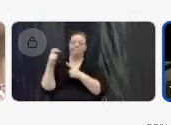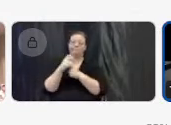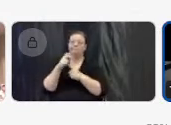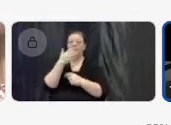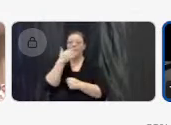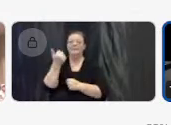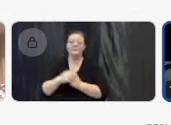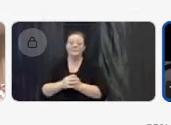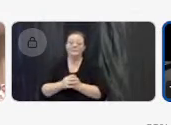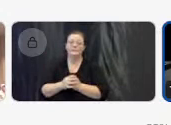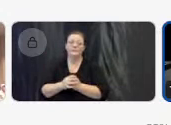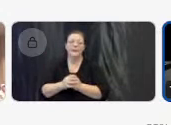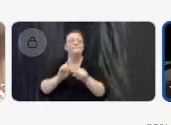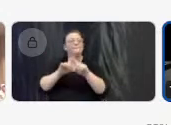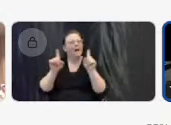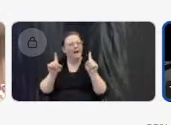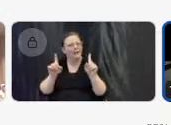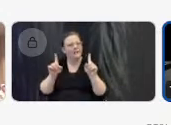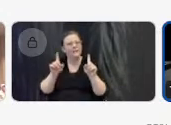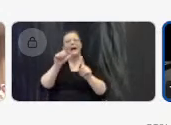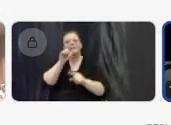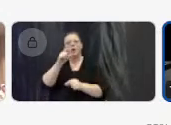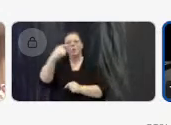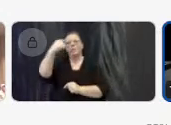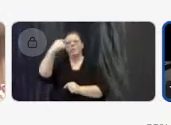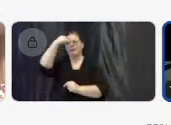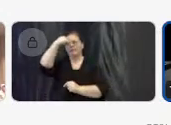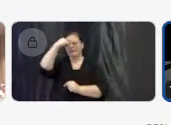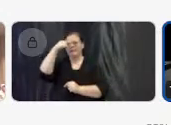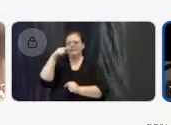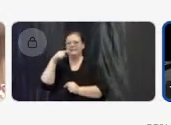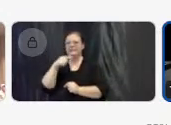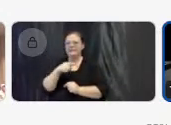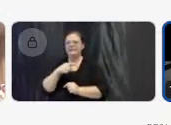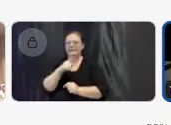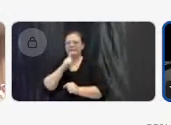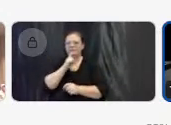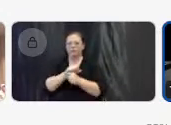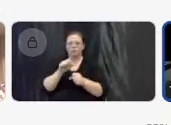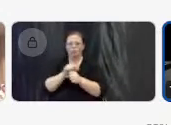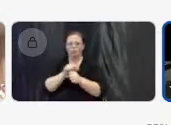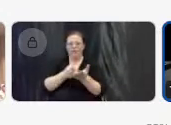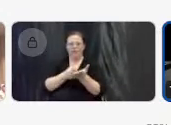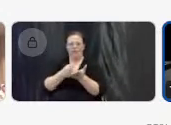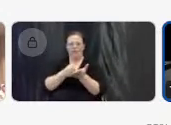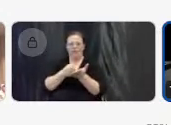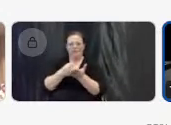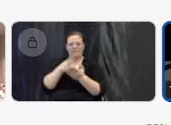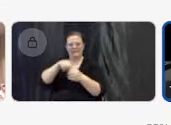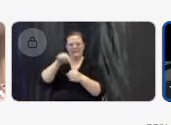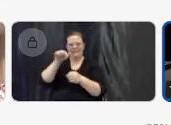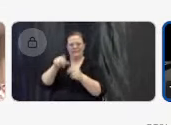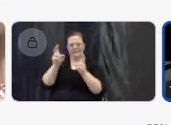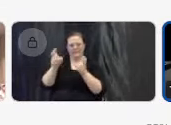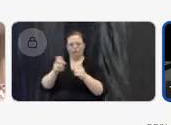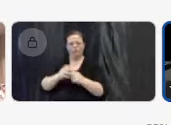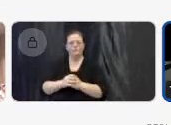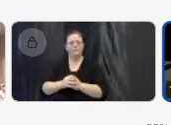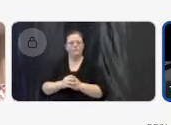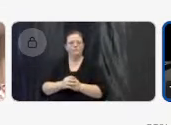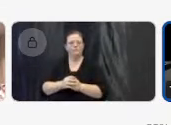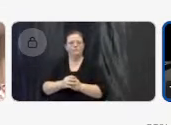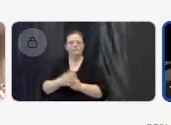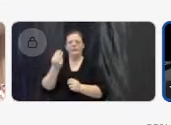But I don't believe that he is being totally forthright in this matter. Mr.